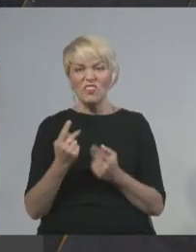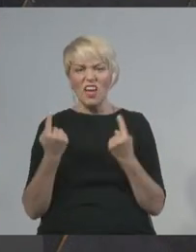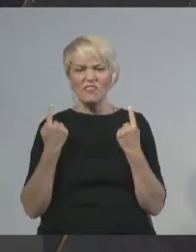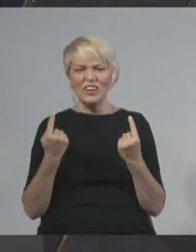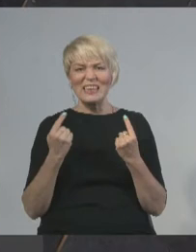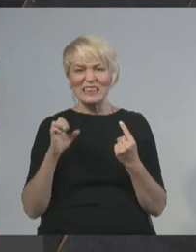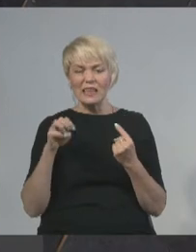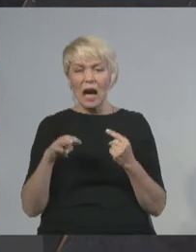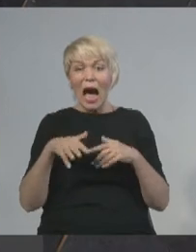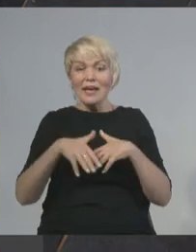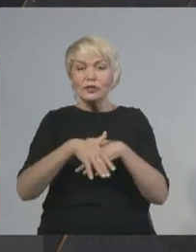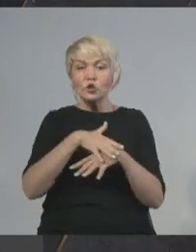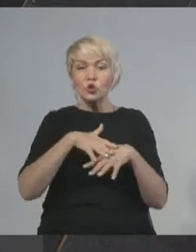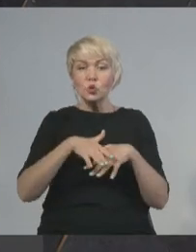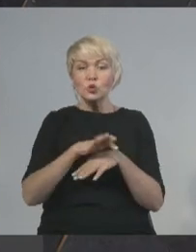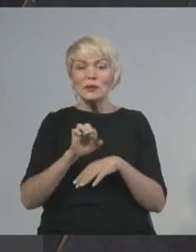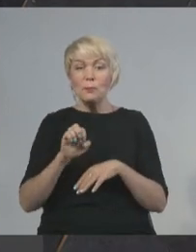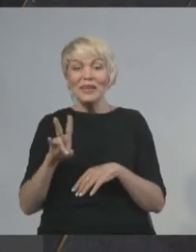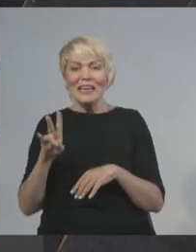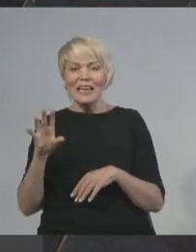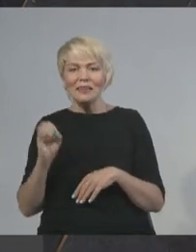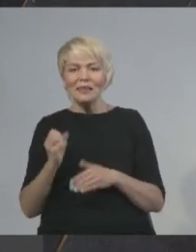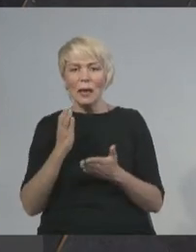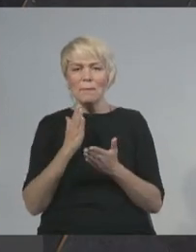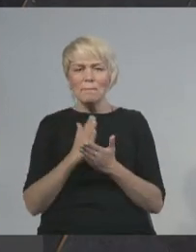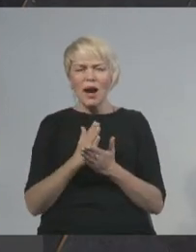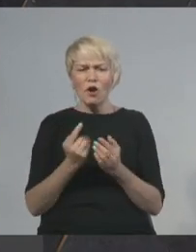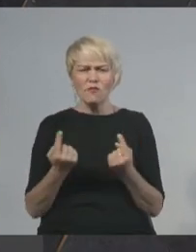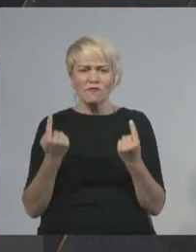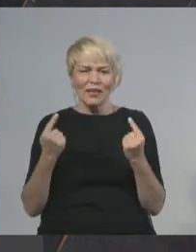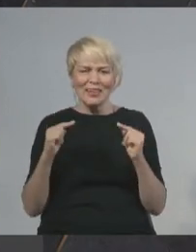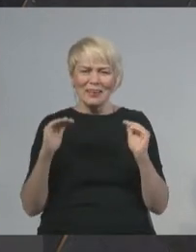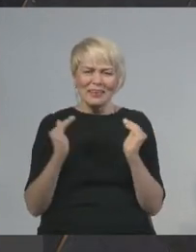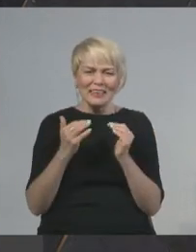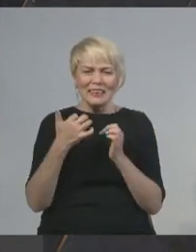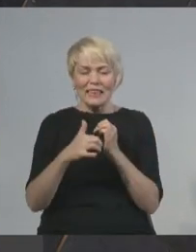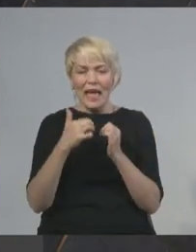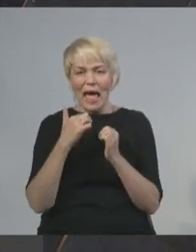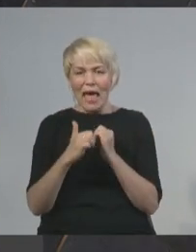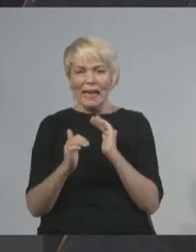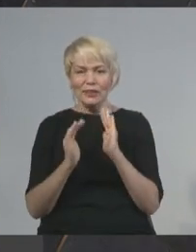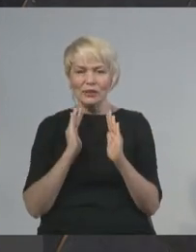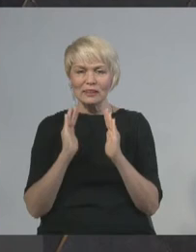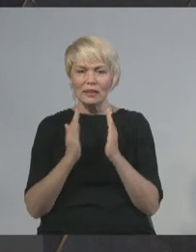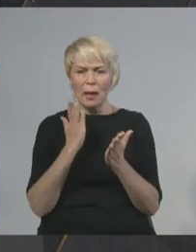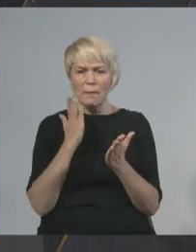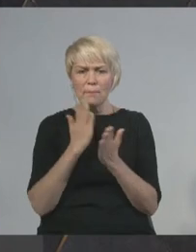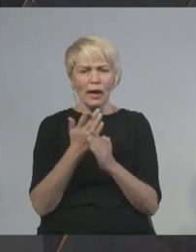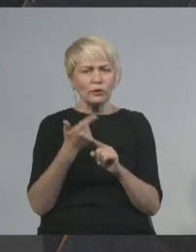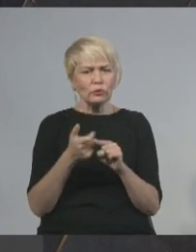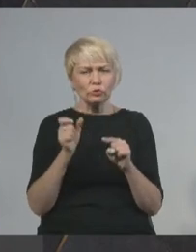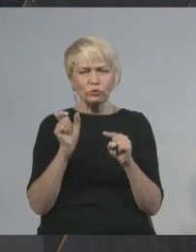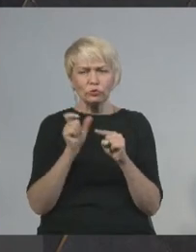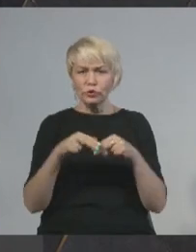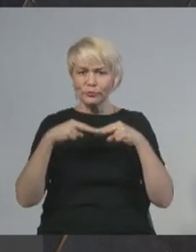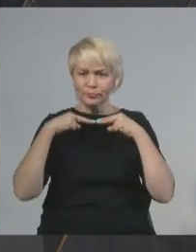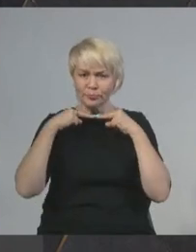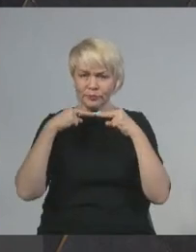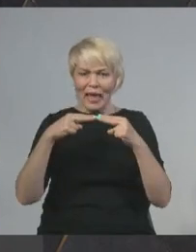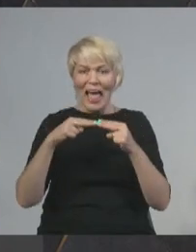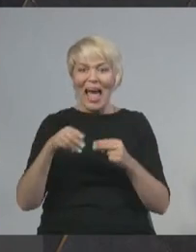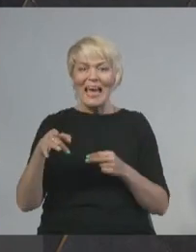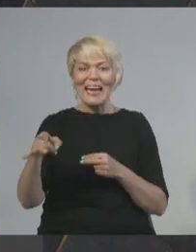big pages but suspina has many small and bigger